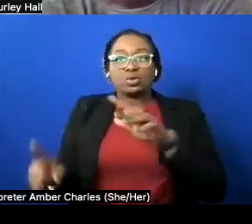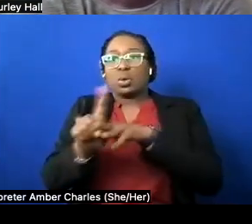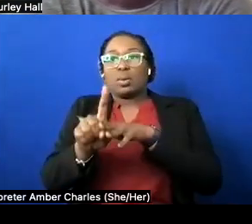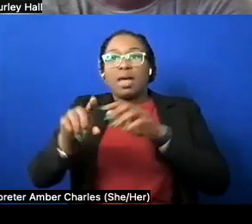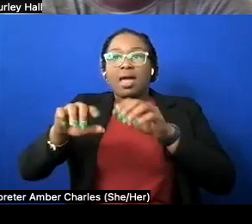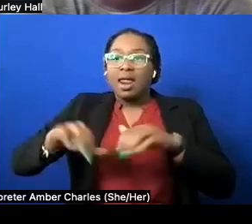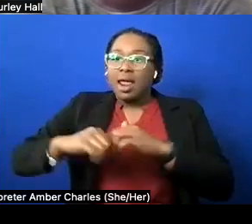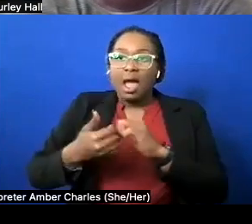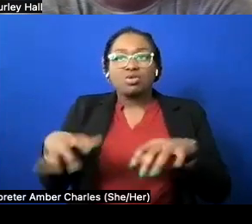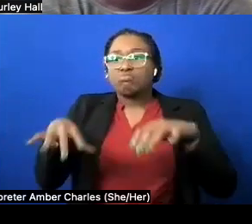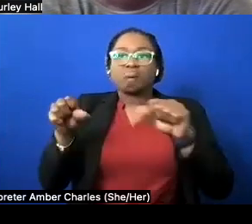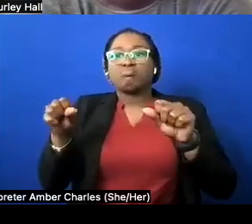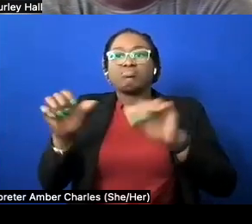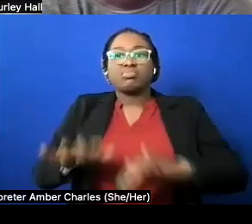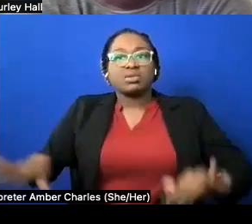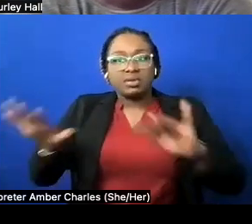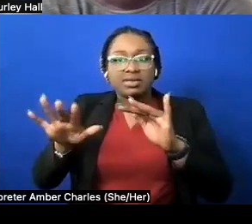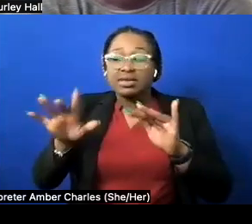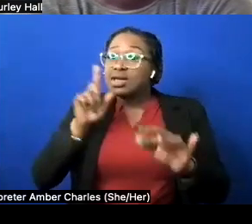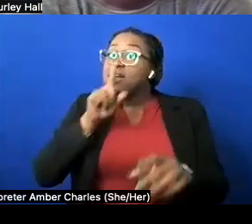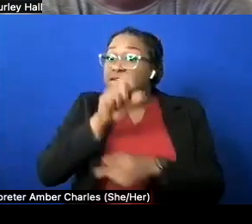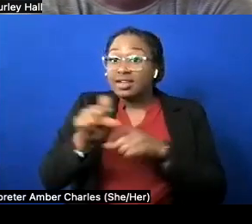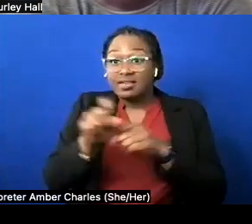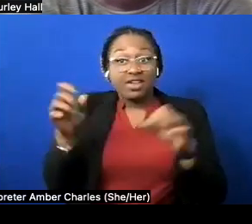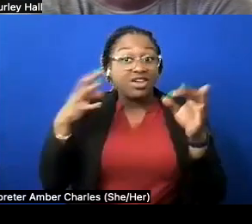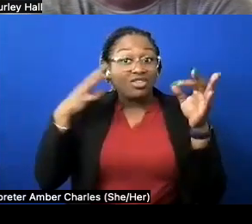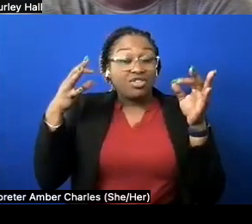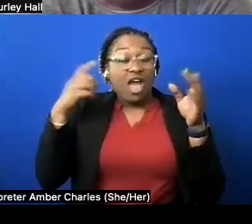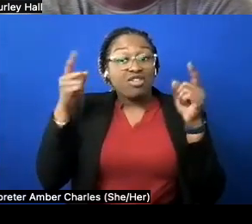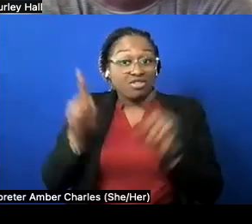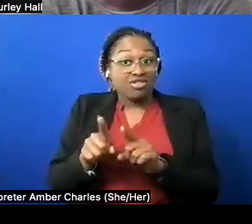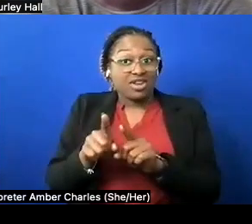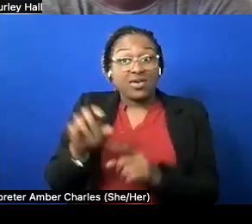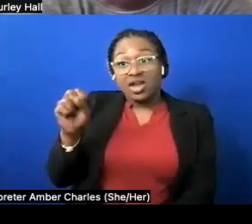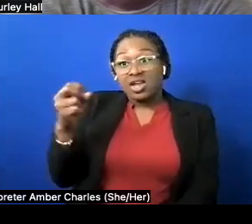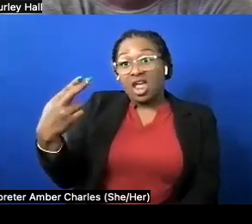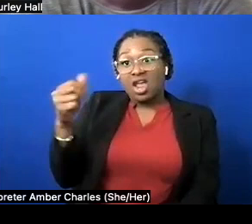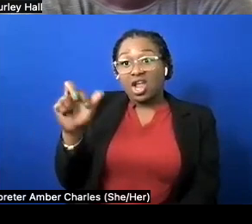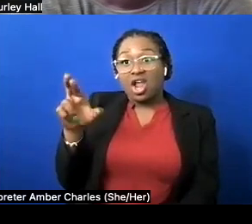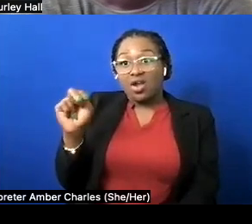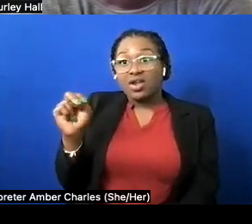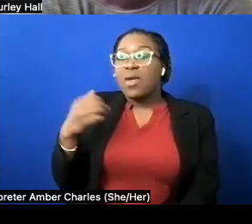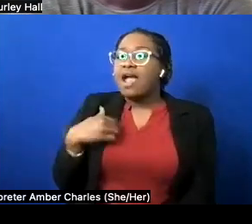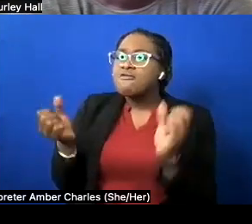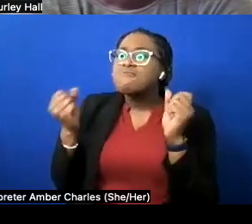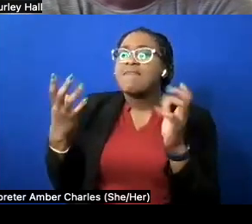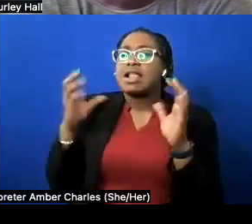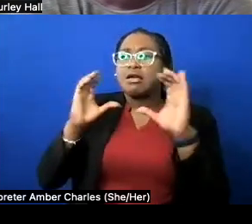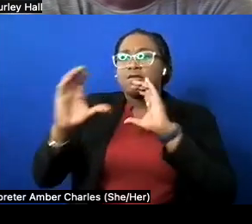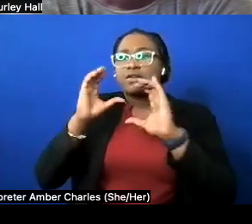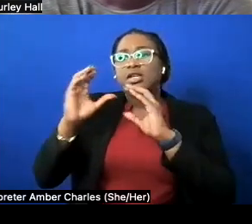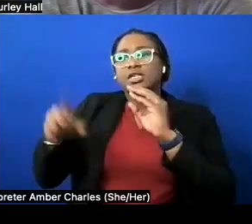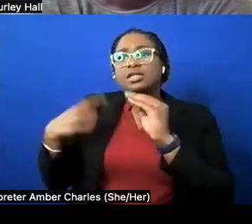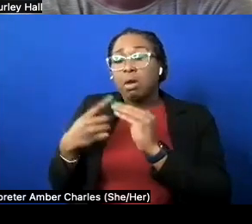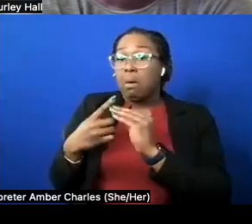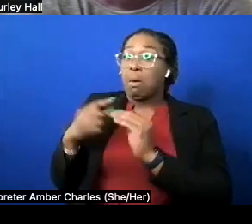space, and definitely agree with what Sharon said. I mean, she and I have had many conversations about, oh, well, this is